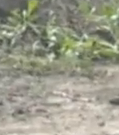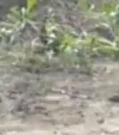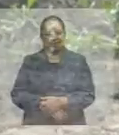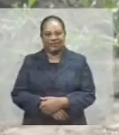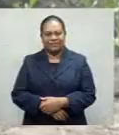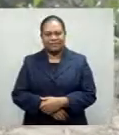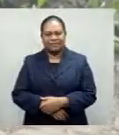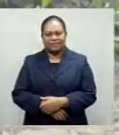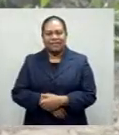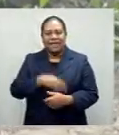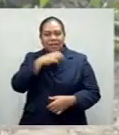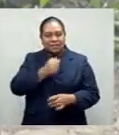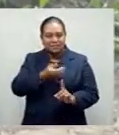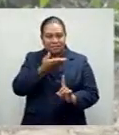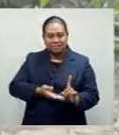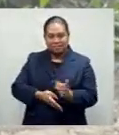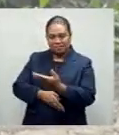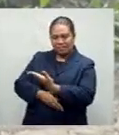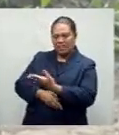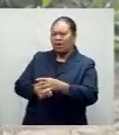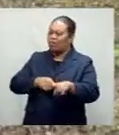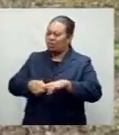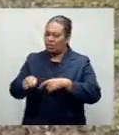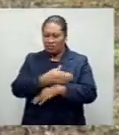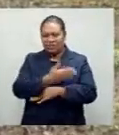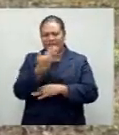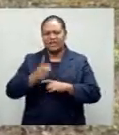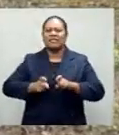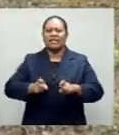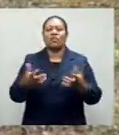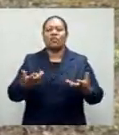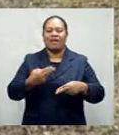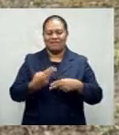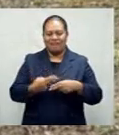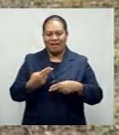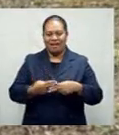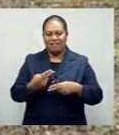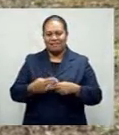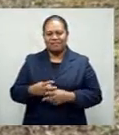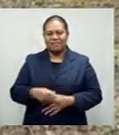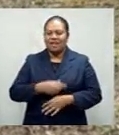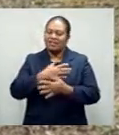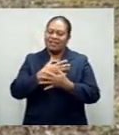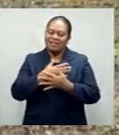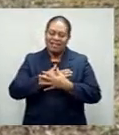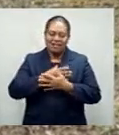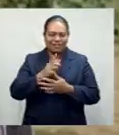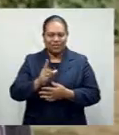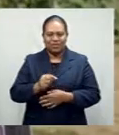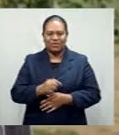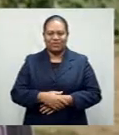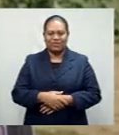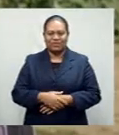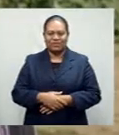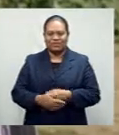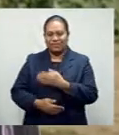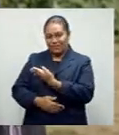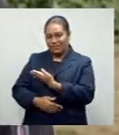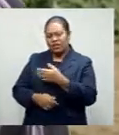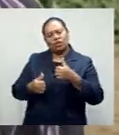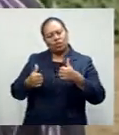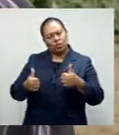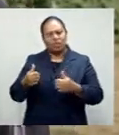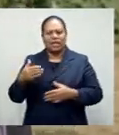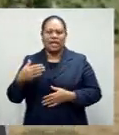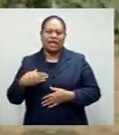Nitin Sharma spends most of his day at the farm, something he loves doing. Yeah, it's good for, good for healthy,